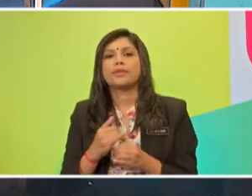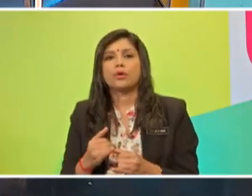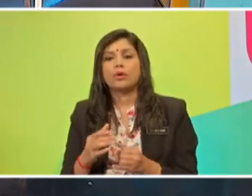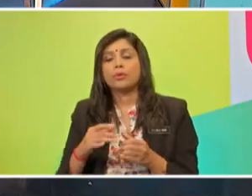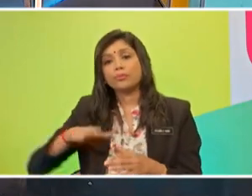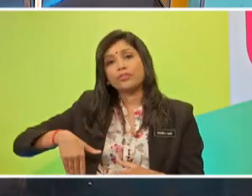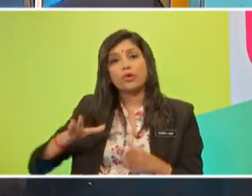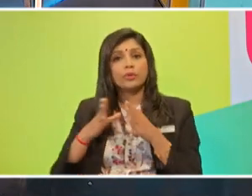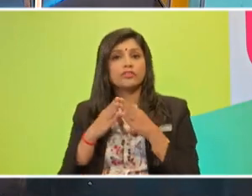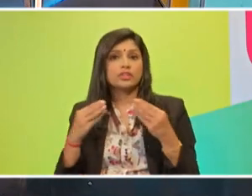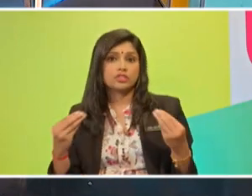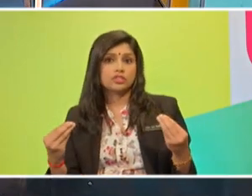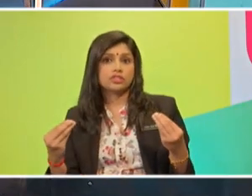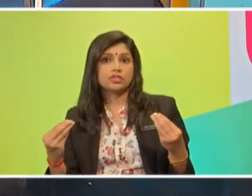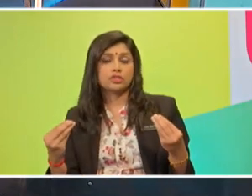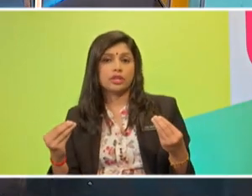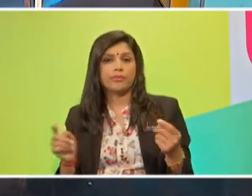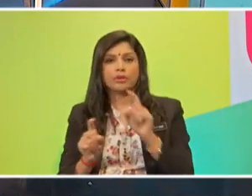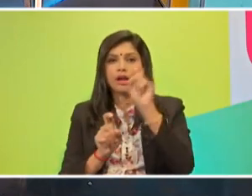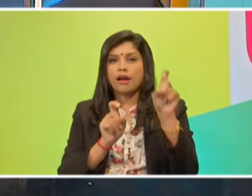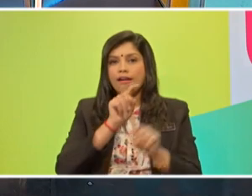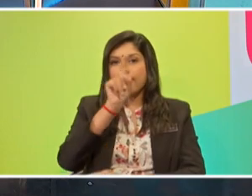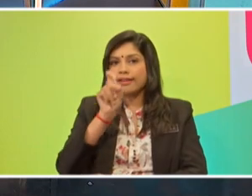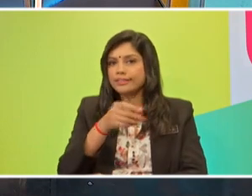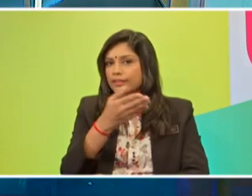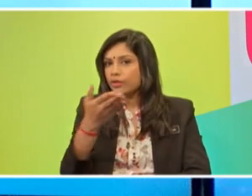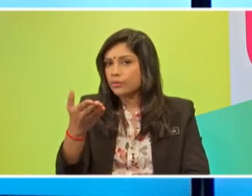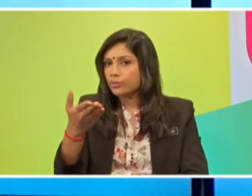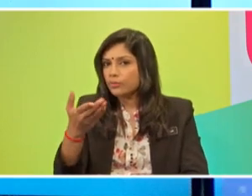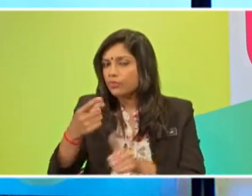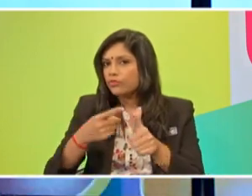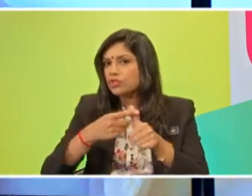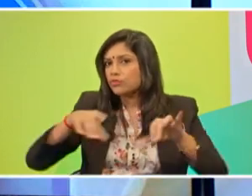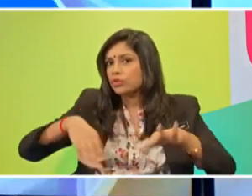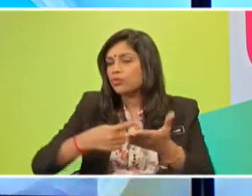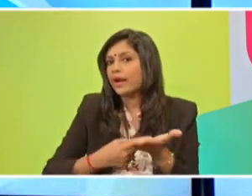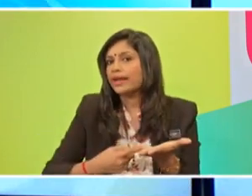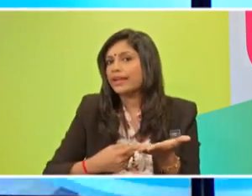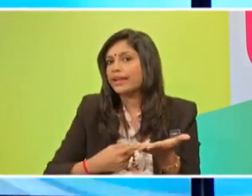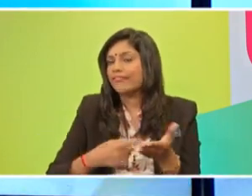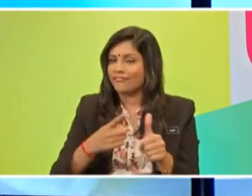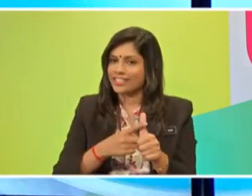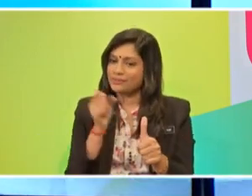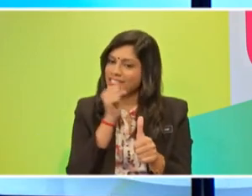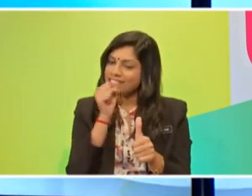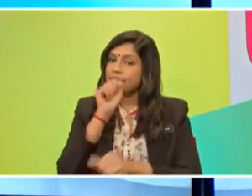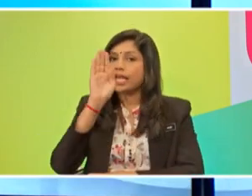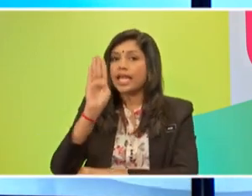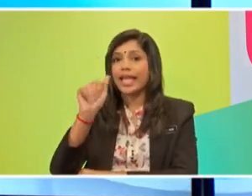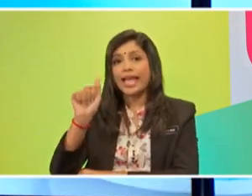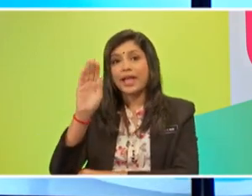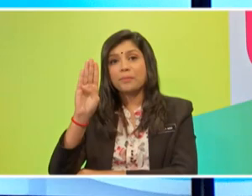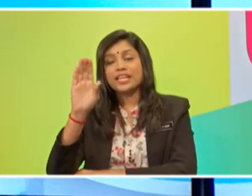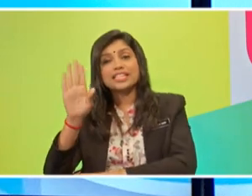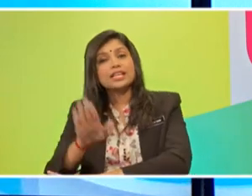what did we learn today? First, what did we do? First, we sang the ABC song. ABC song. Mm-hmm. And then